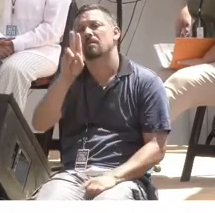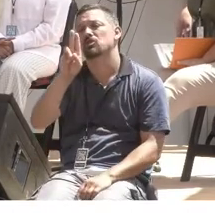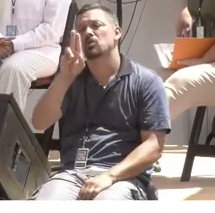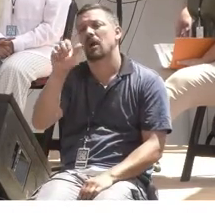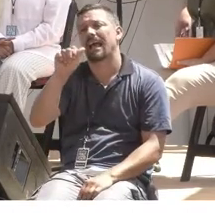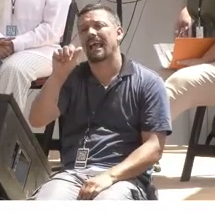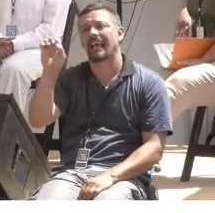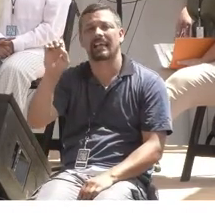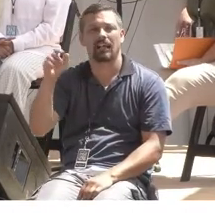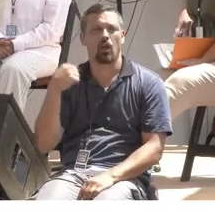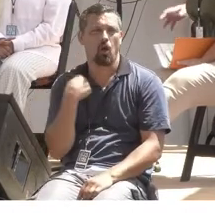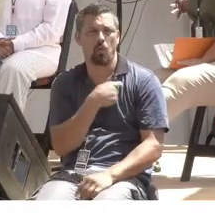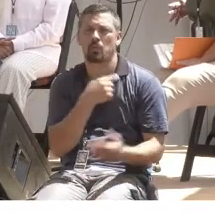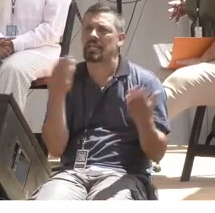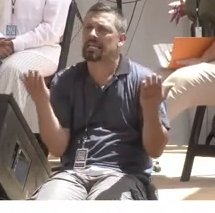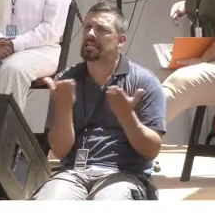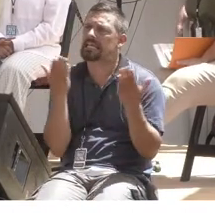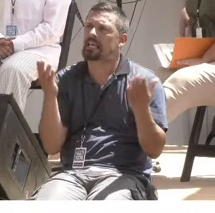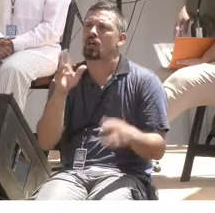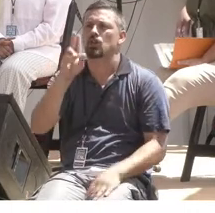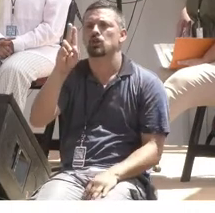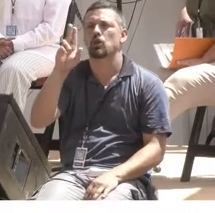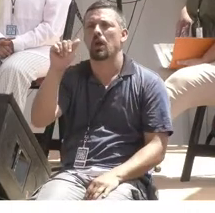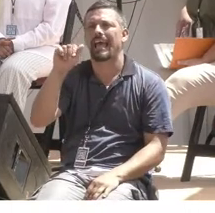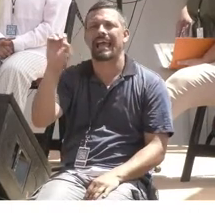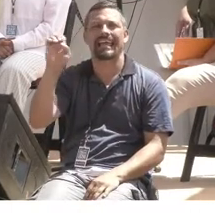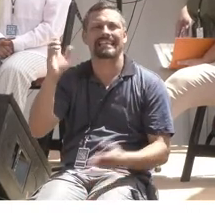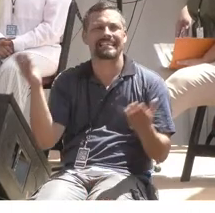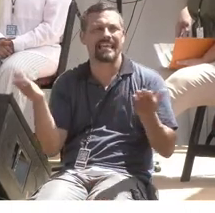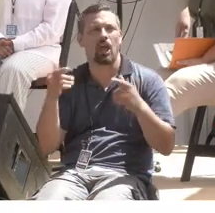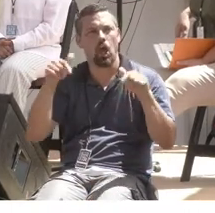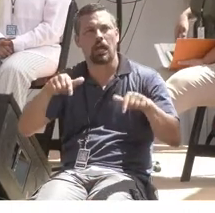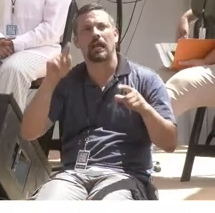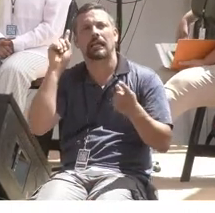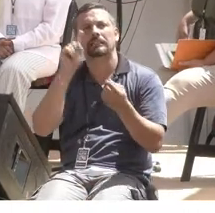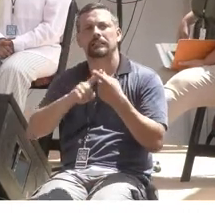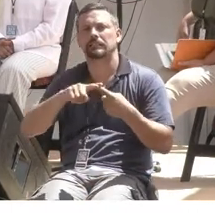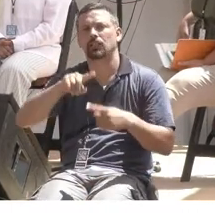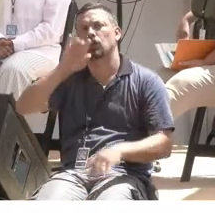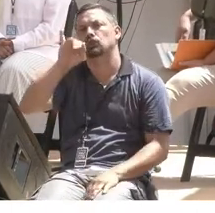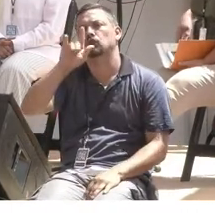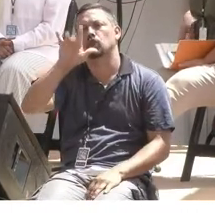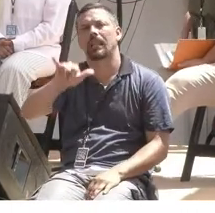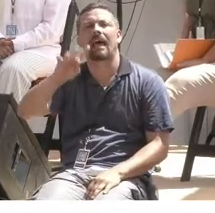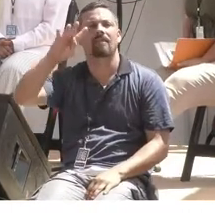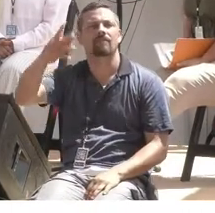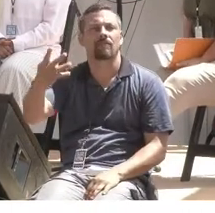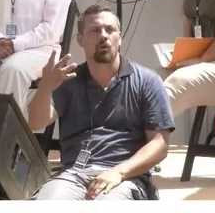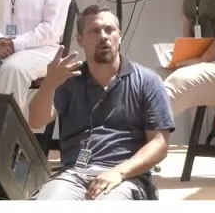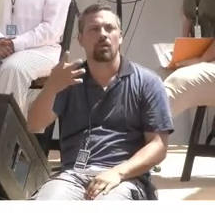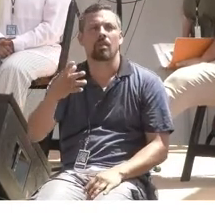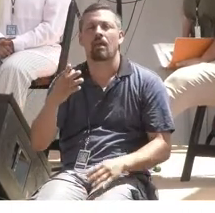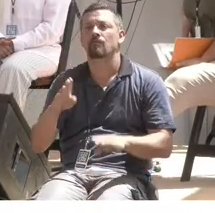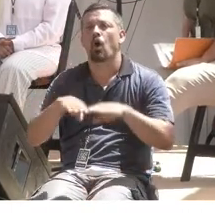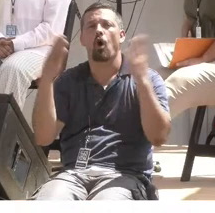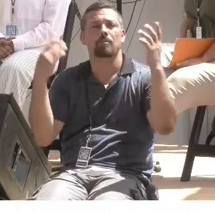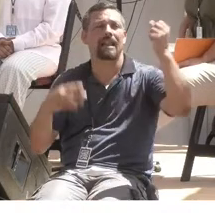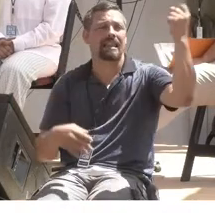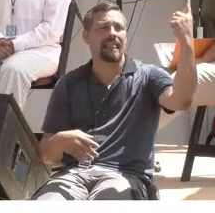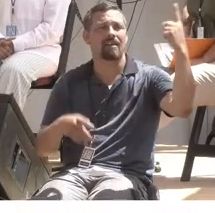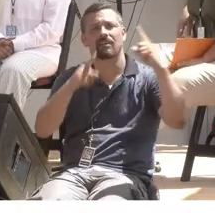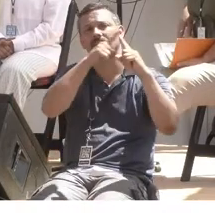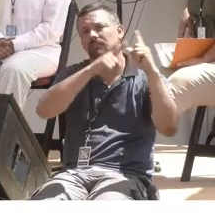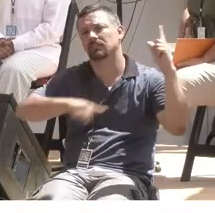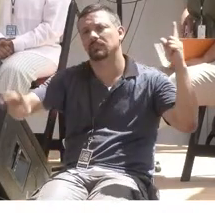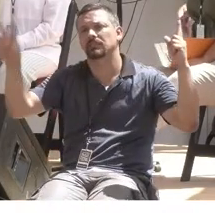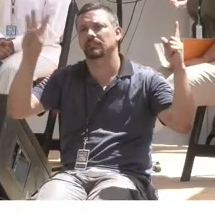Emirates. We're here, the United Arab Emirates is here until the 4th of July, open from 11 a.m. to